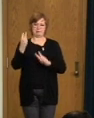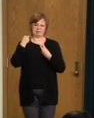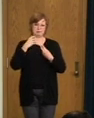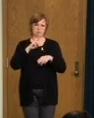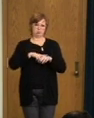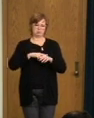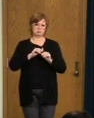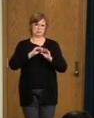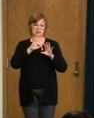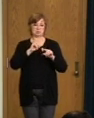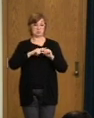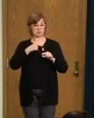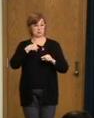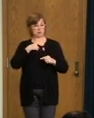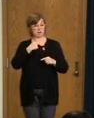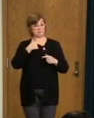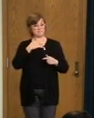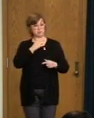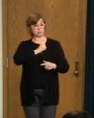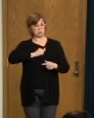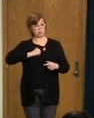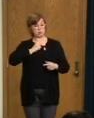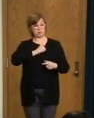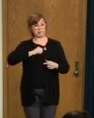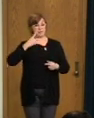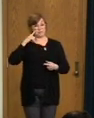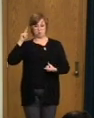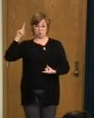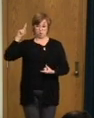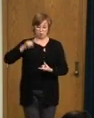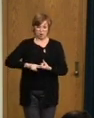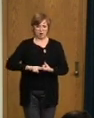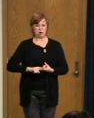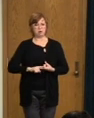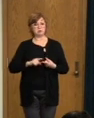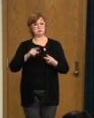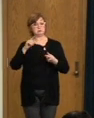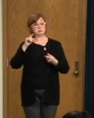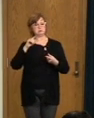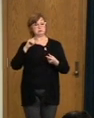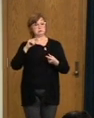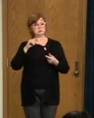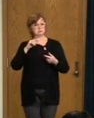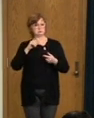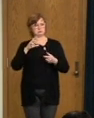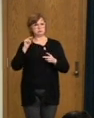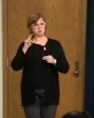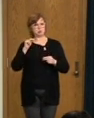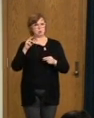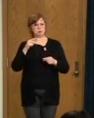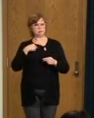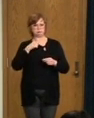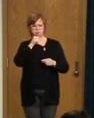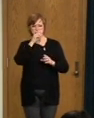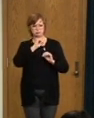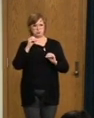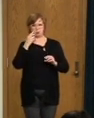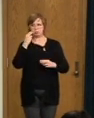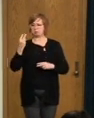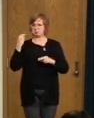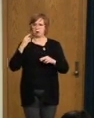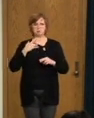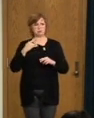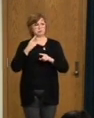not making the decisions that we have made as a government in collaboration with Dr. Shahab? No, not at all. I think